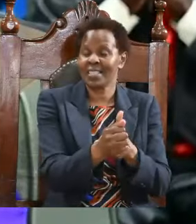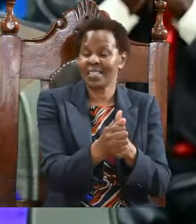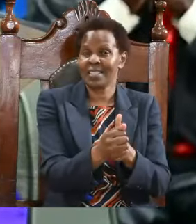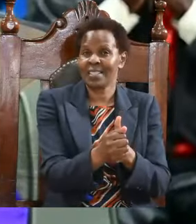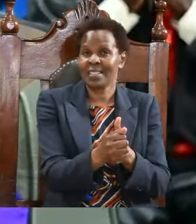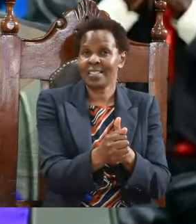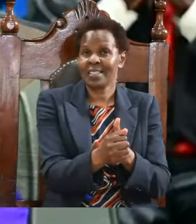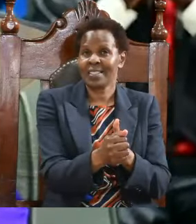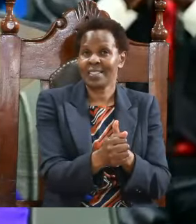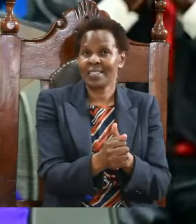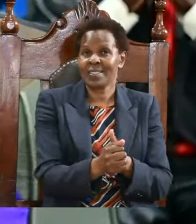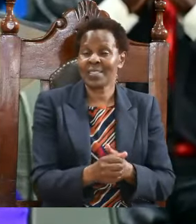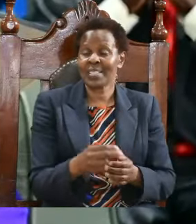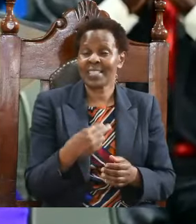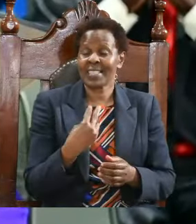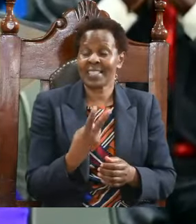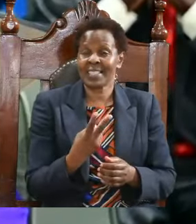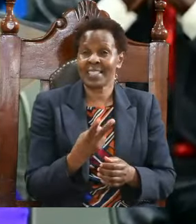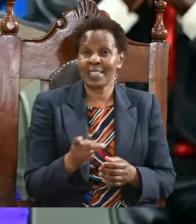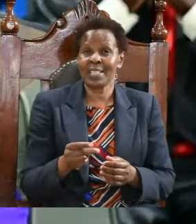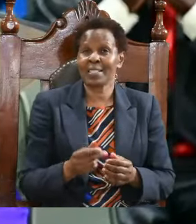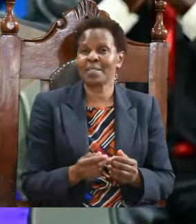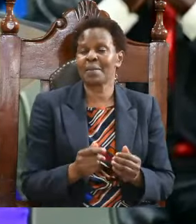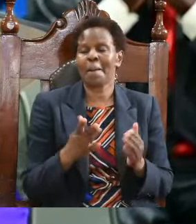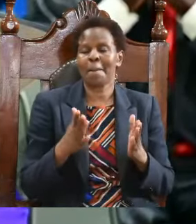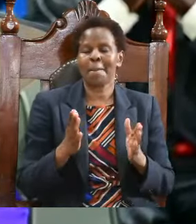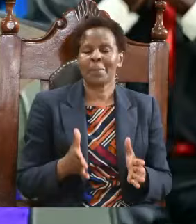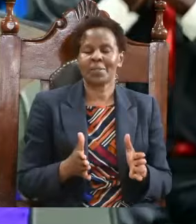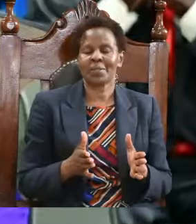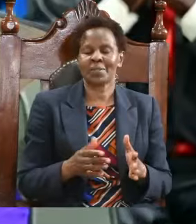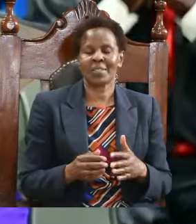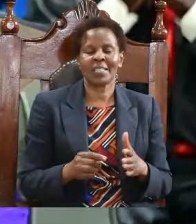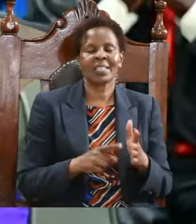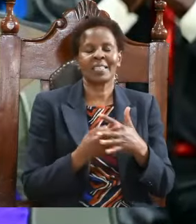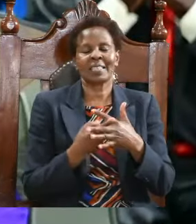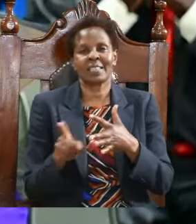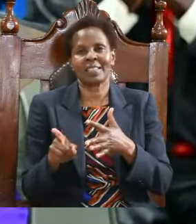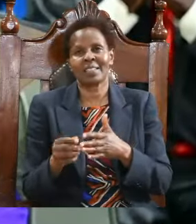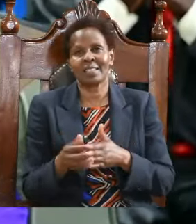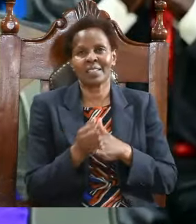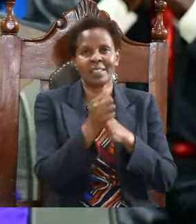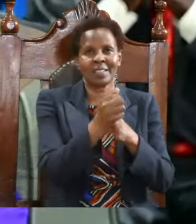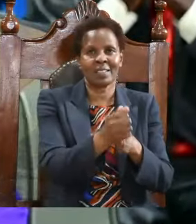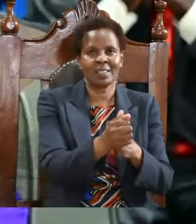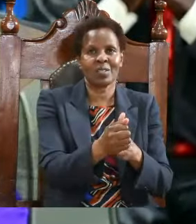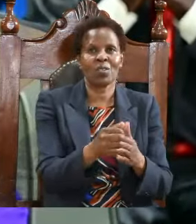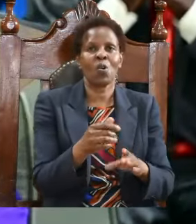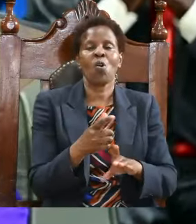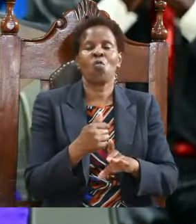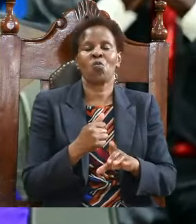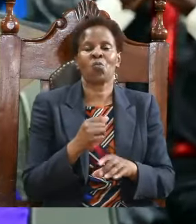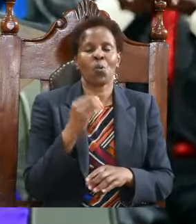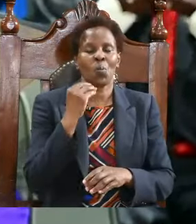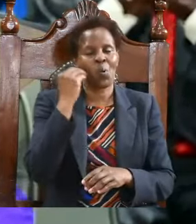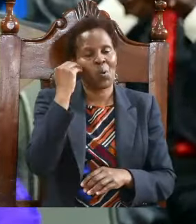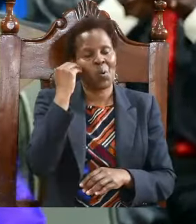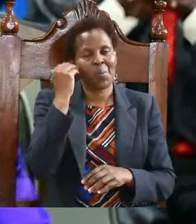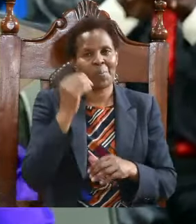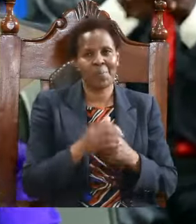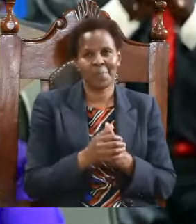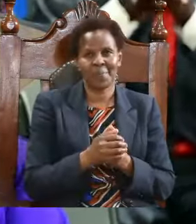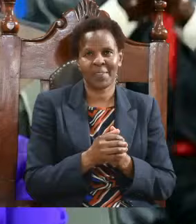is starting reading from home. Reading from home. And he does not consult. And I have not seen